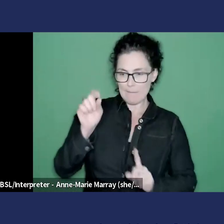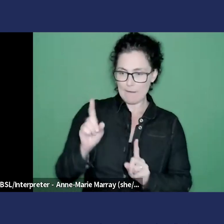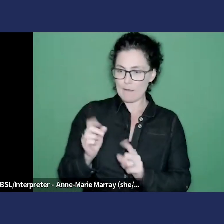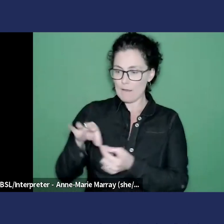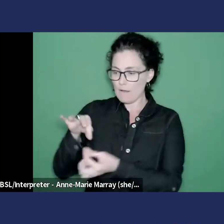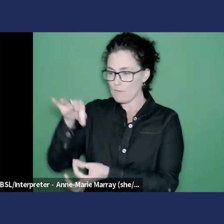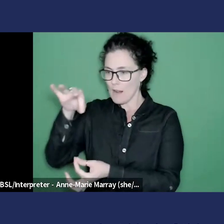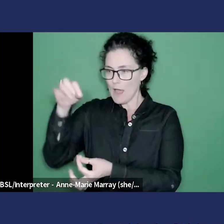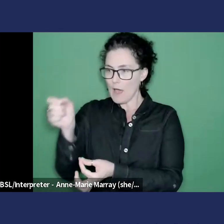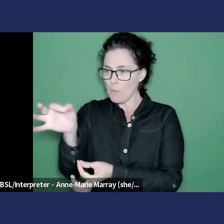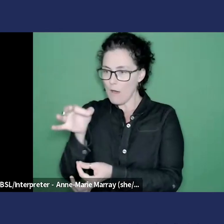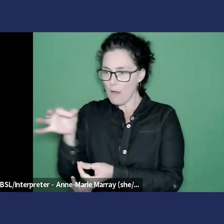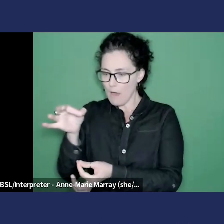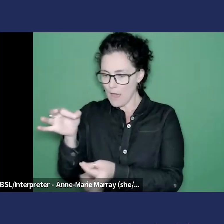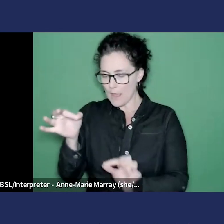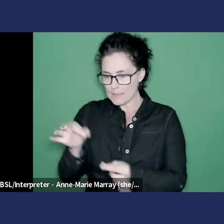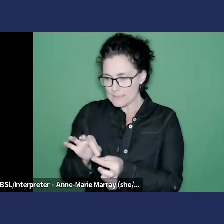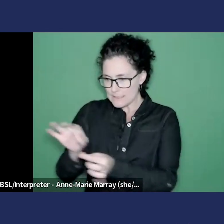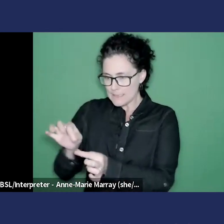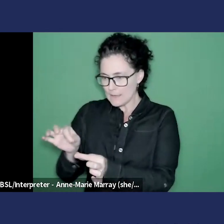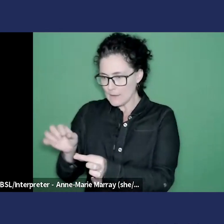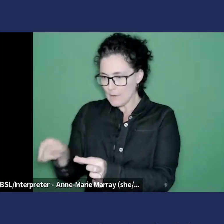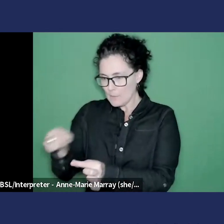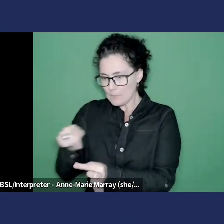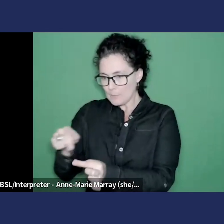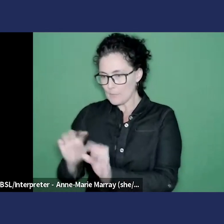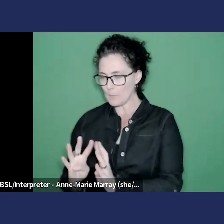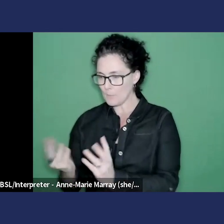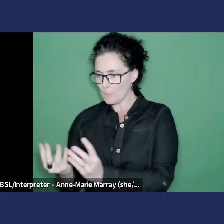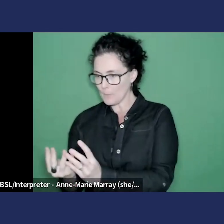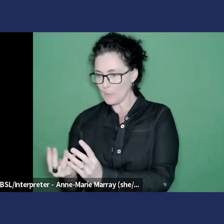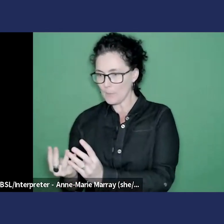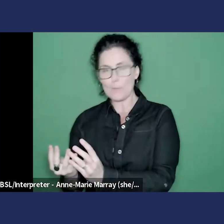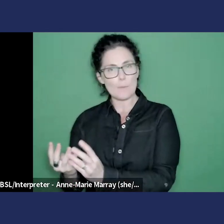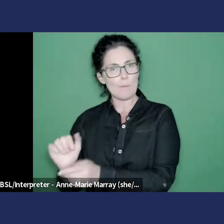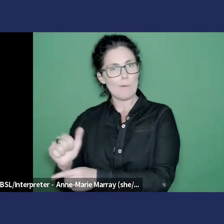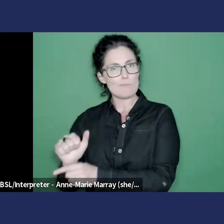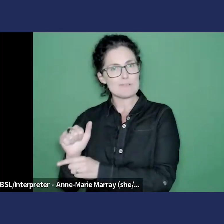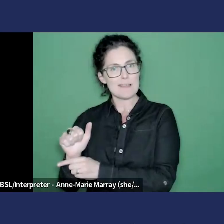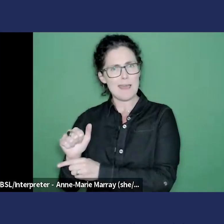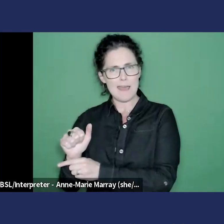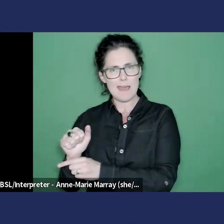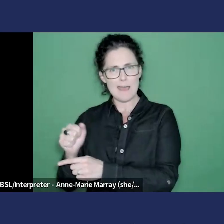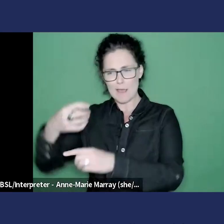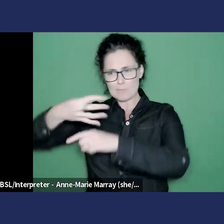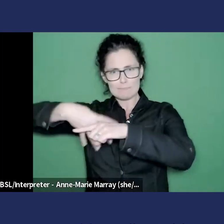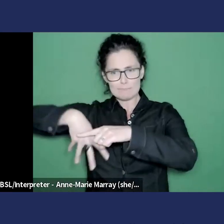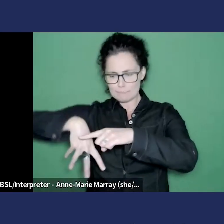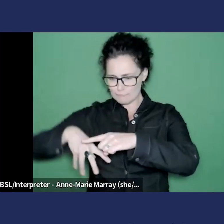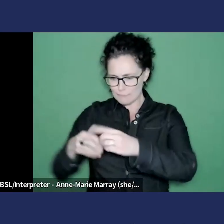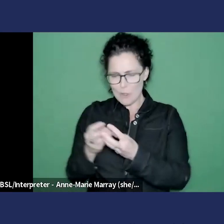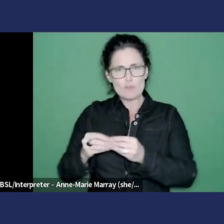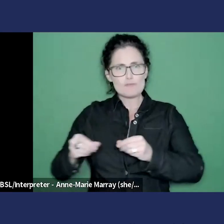got a guard around its stem, but it's got really nutrient-rich soil. It's really stable,